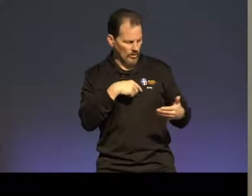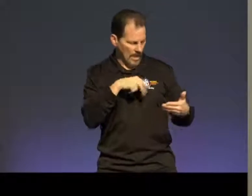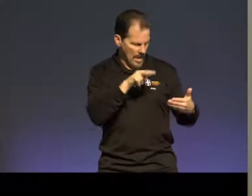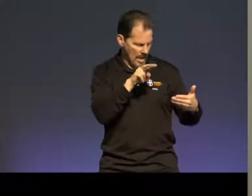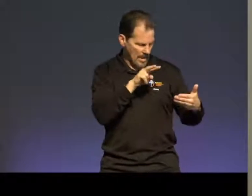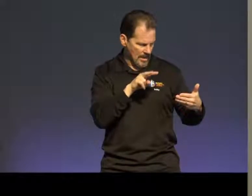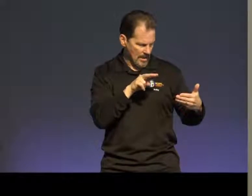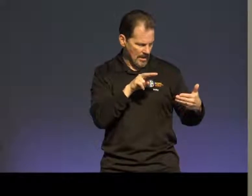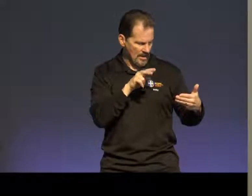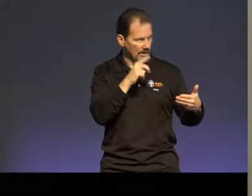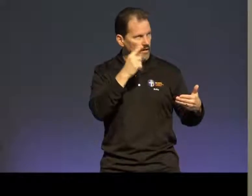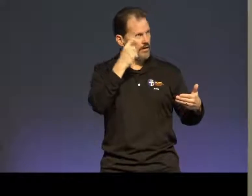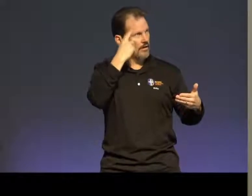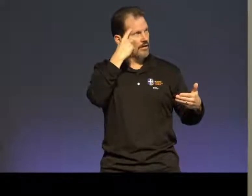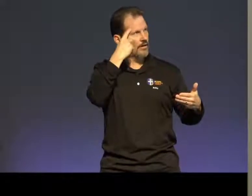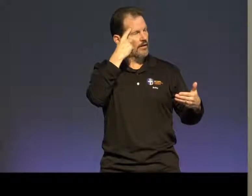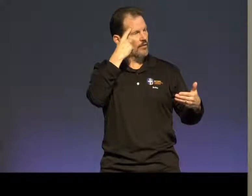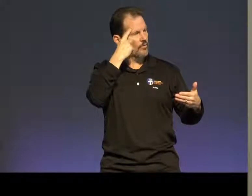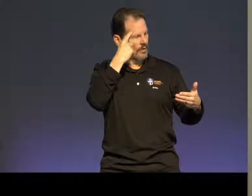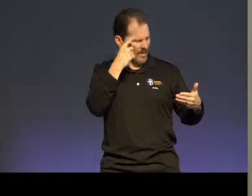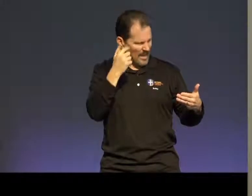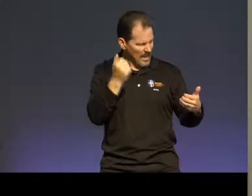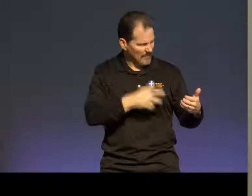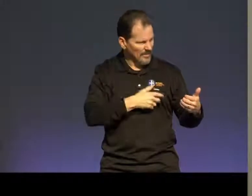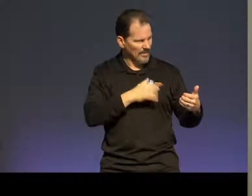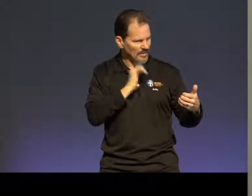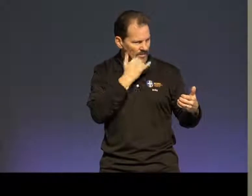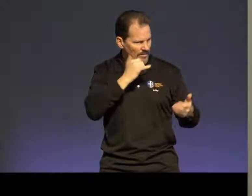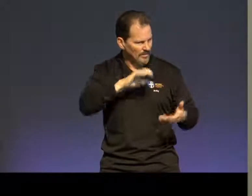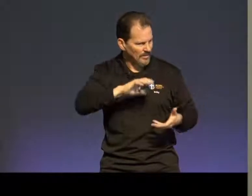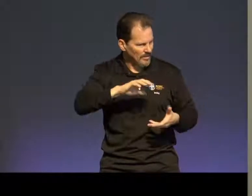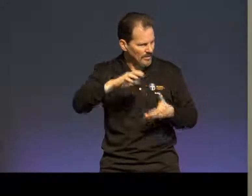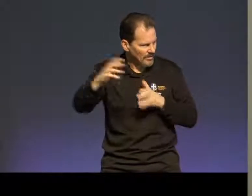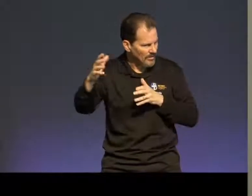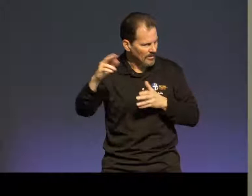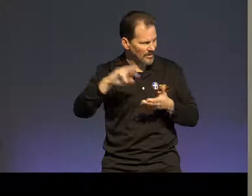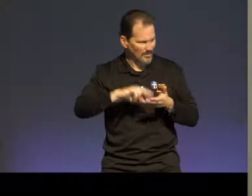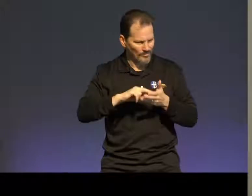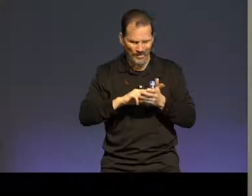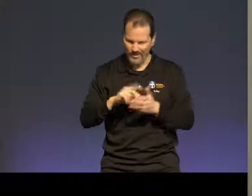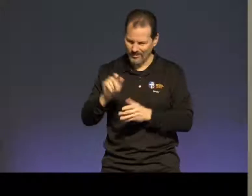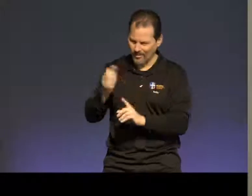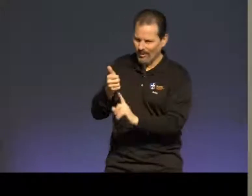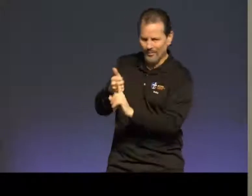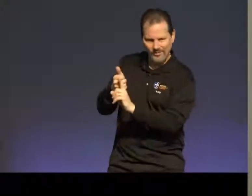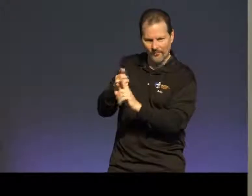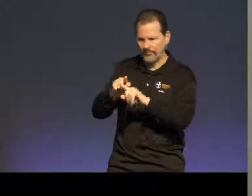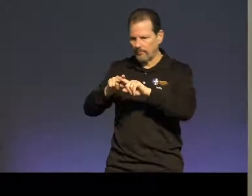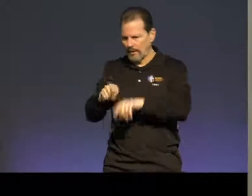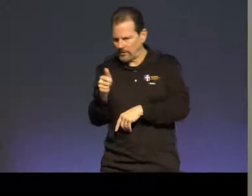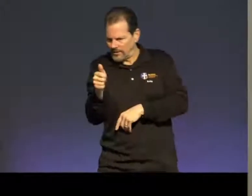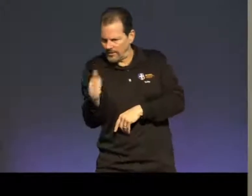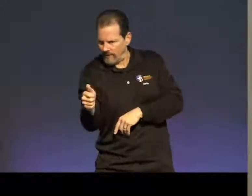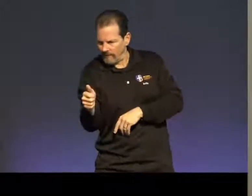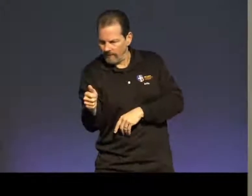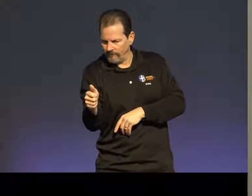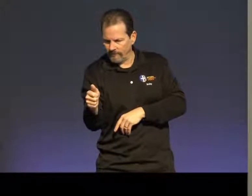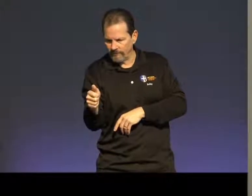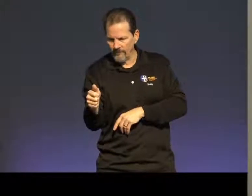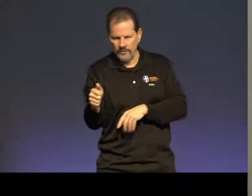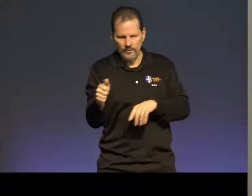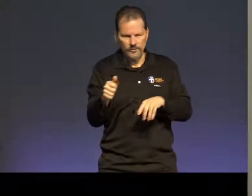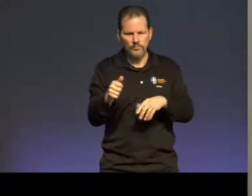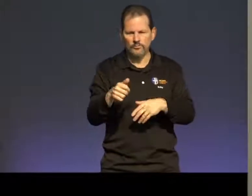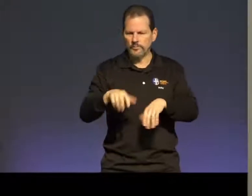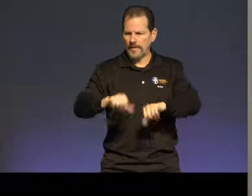in Saul's life that led to his fall. He relied too heavy on himself. And it's my prayer that as we examine the